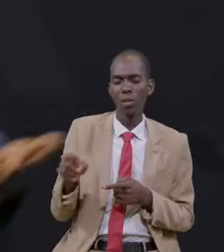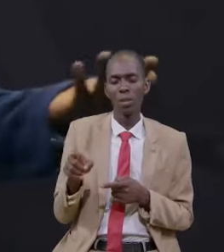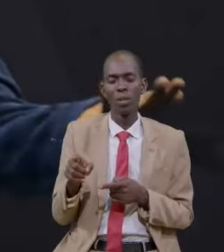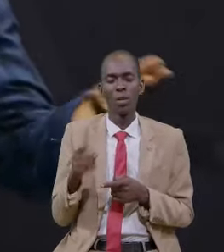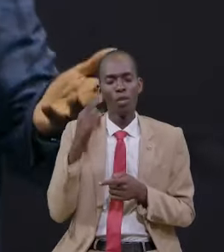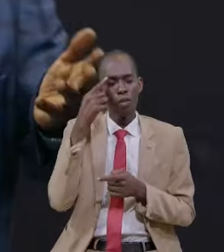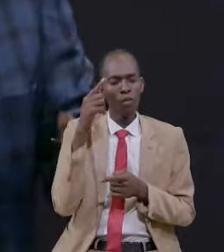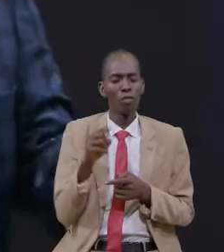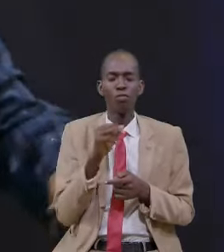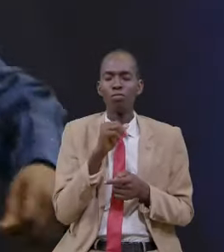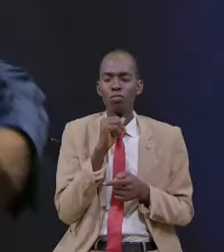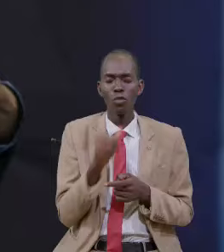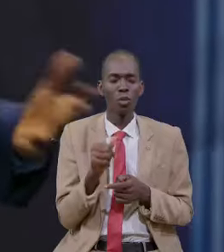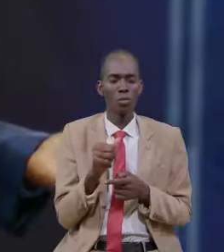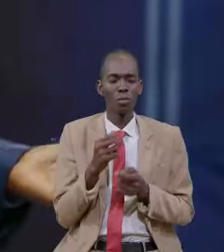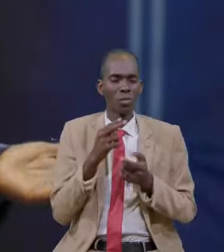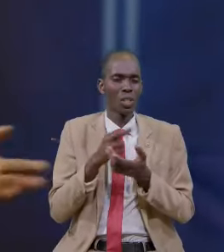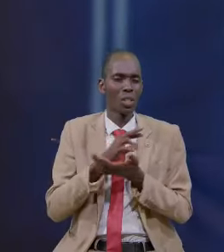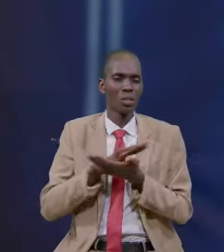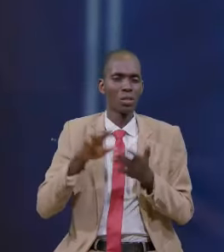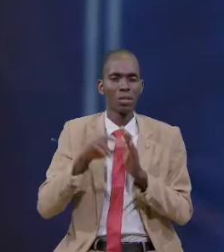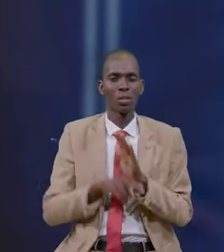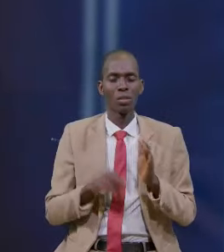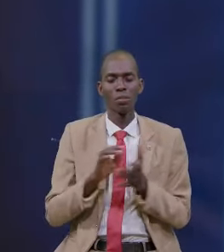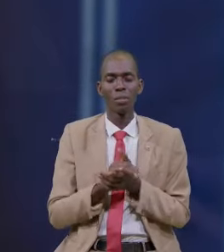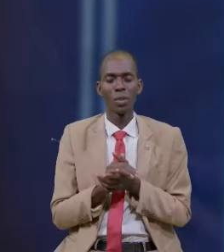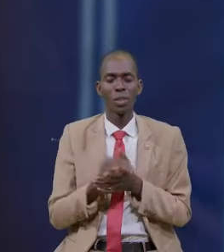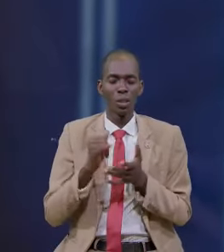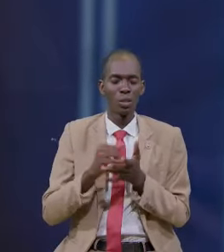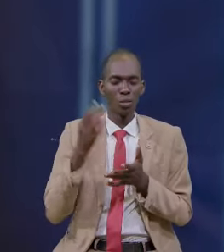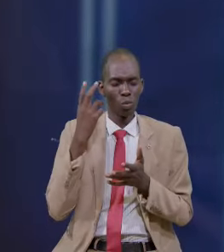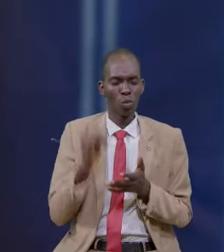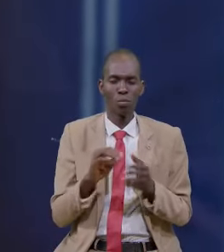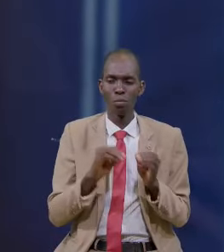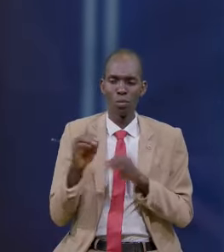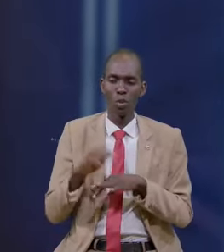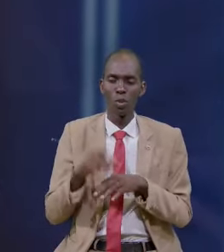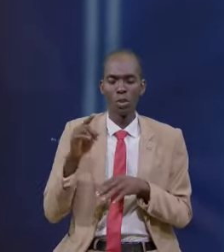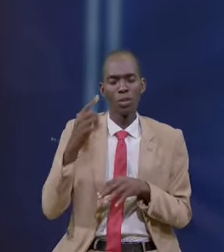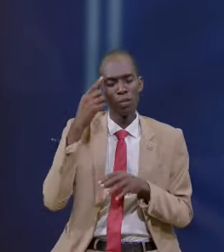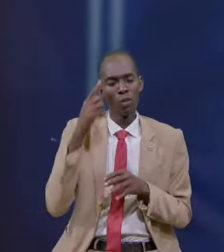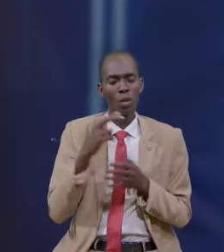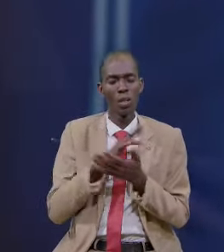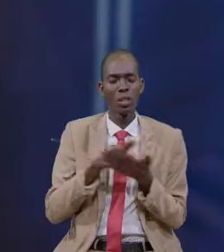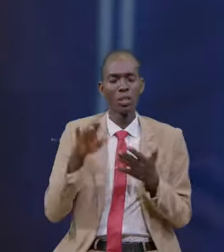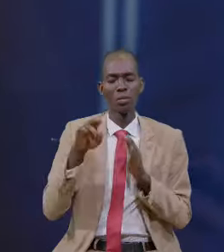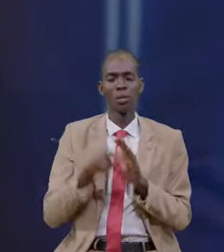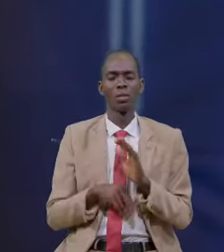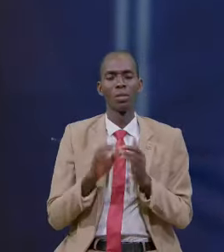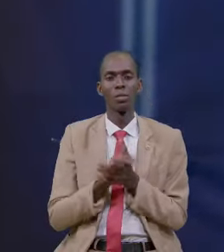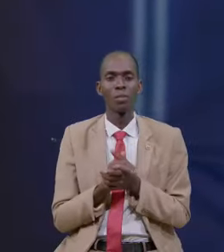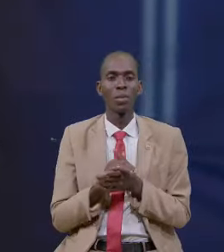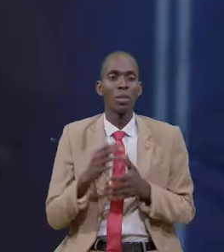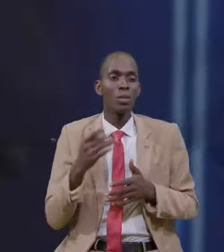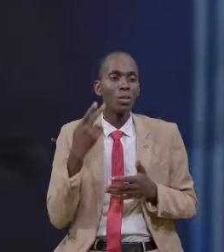righteousness. The faith, imputed to him for righteousness. When it's imputed to you what you didn't